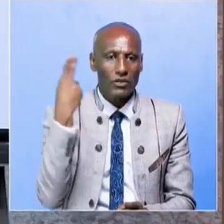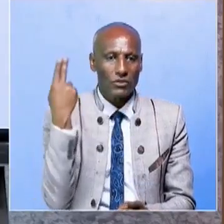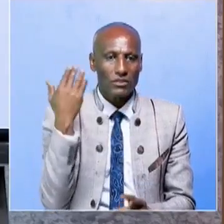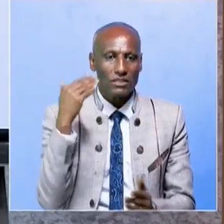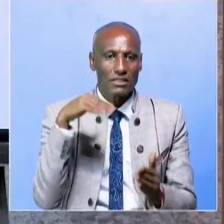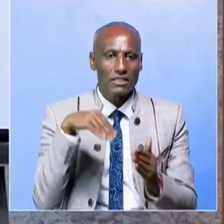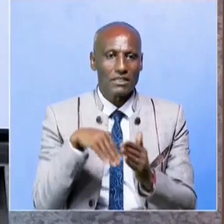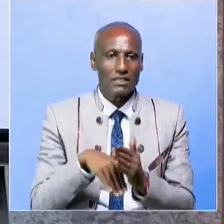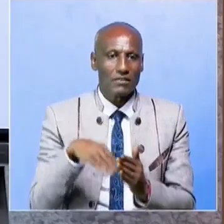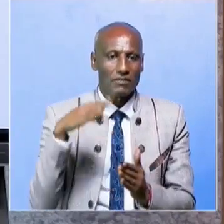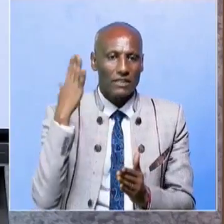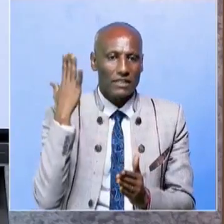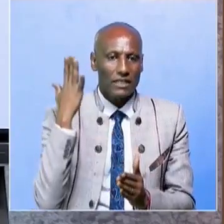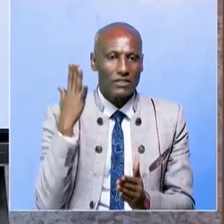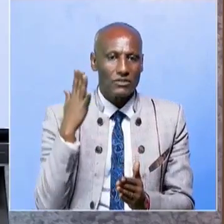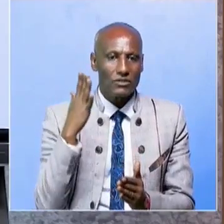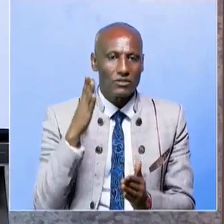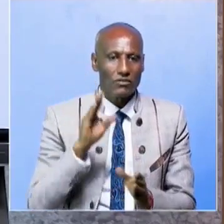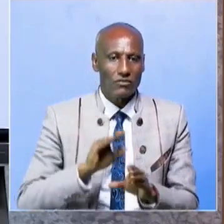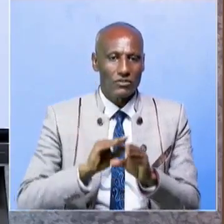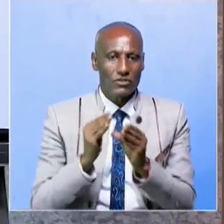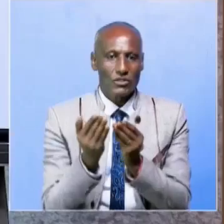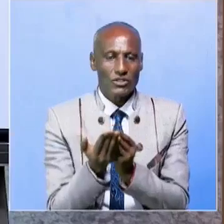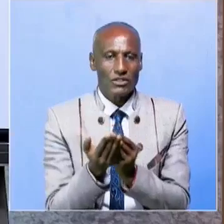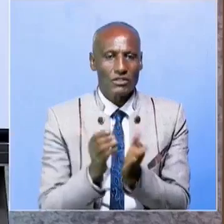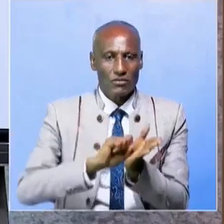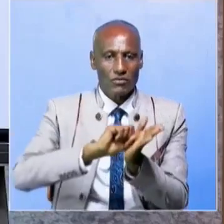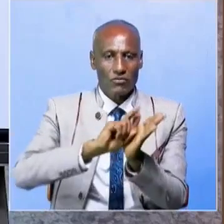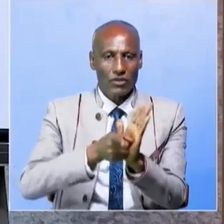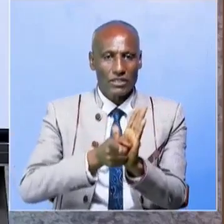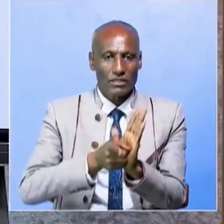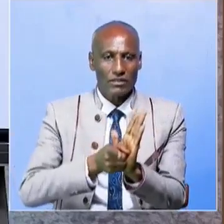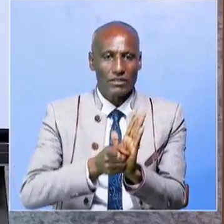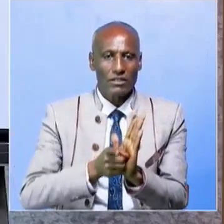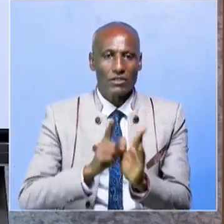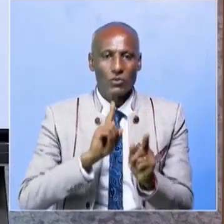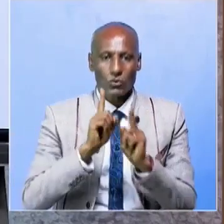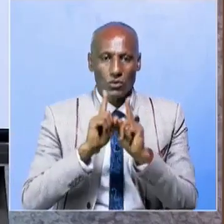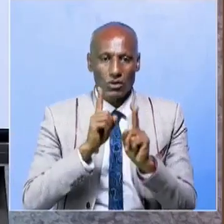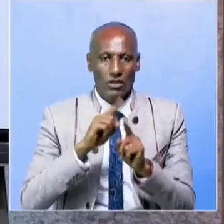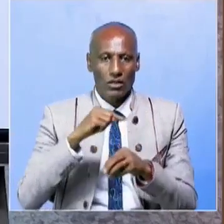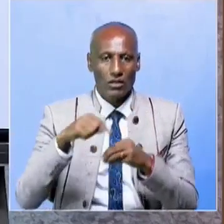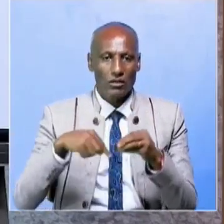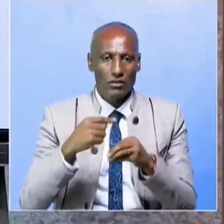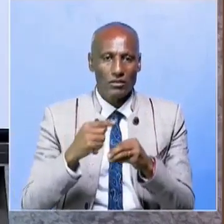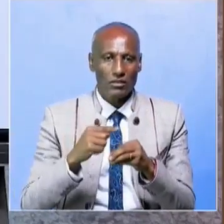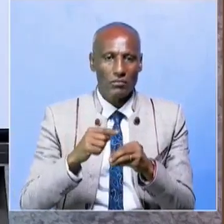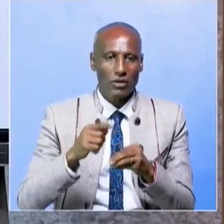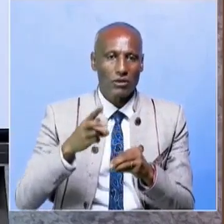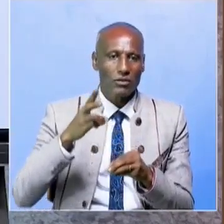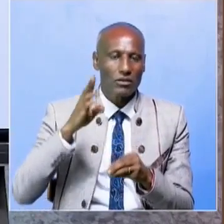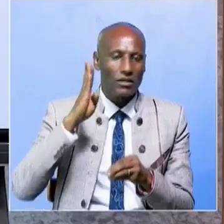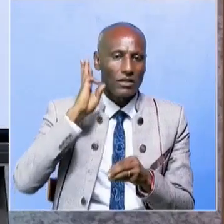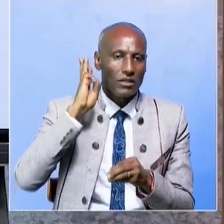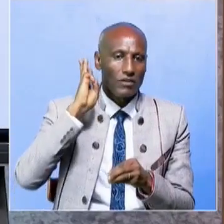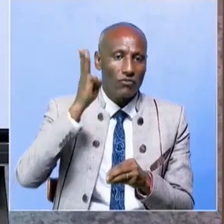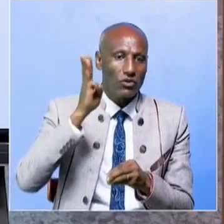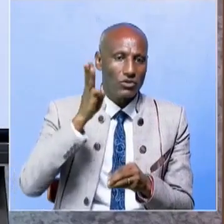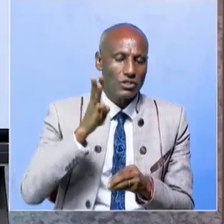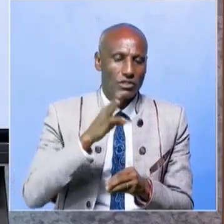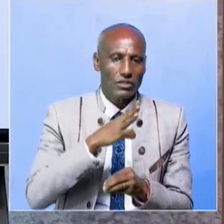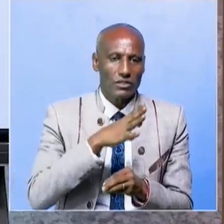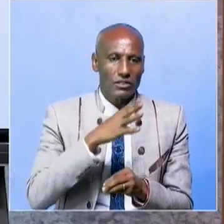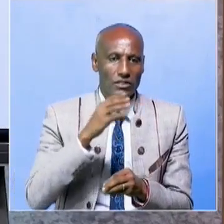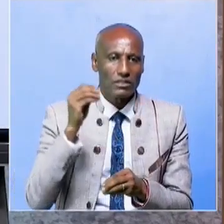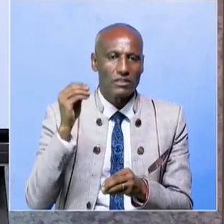different kinds of situations. For example, we use it to talk about future predictions. We also